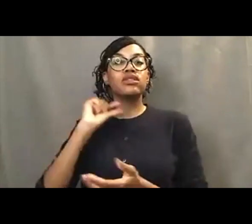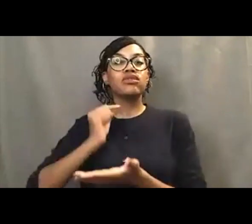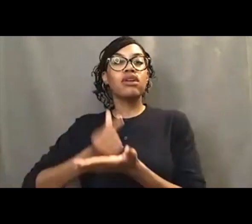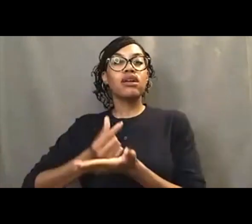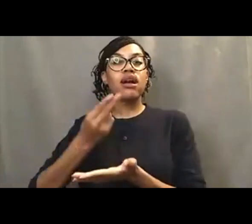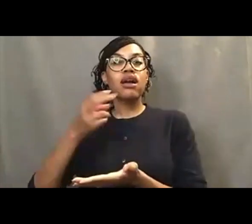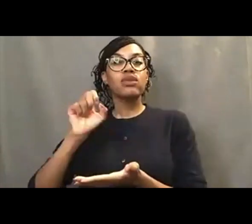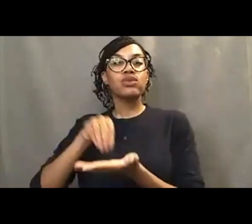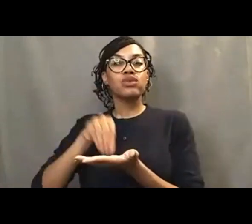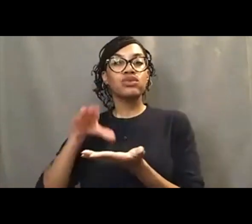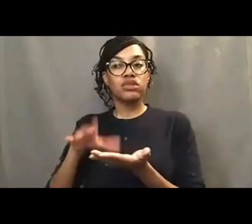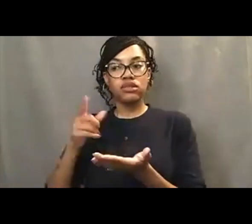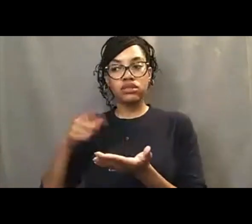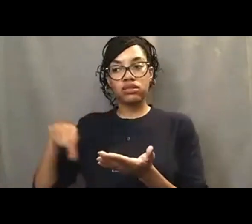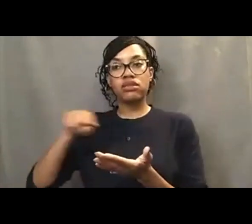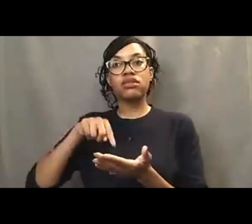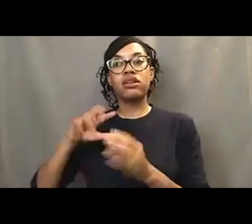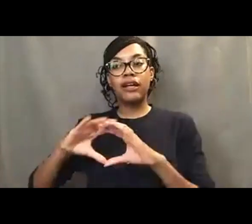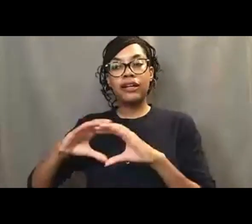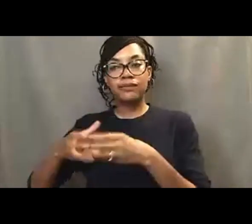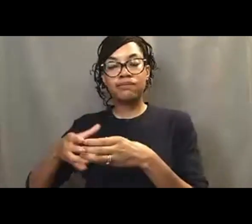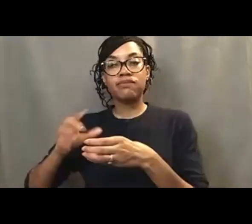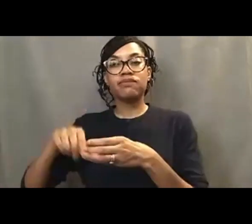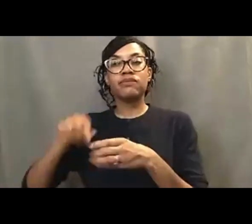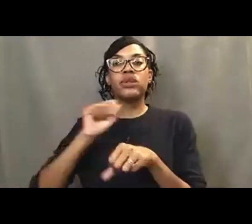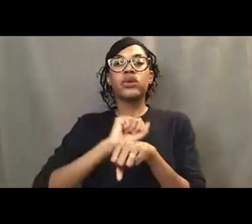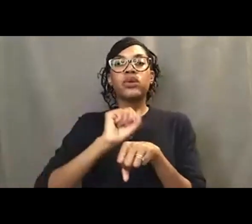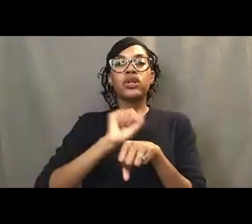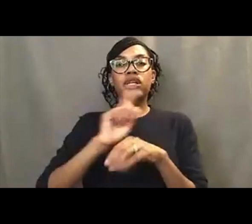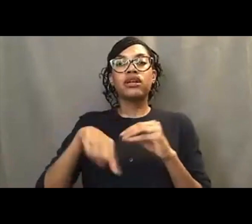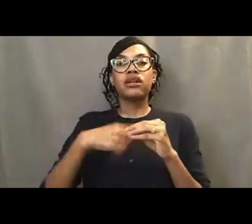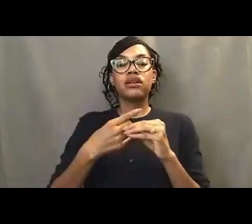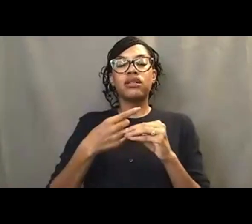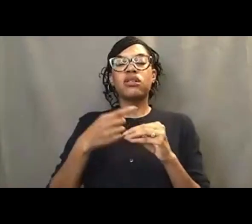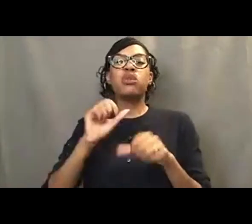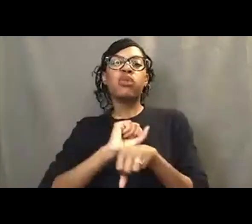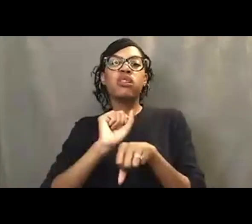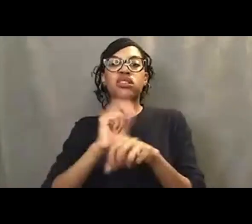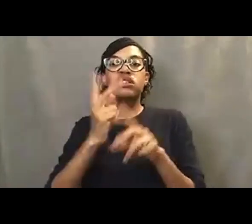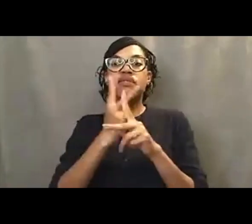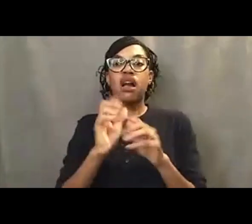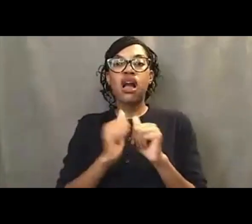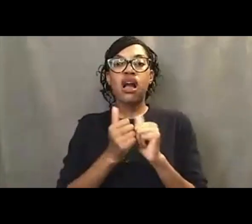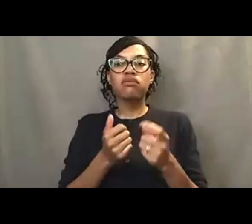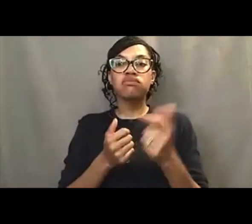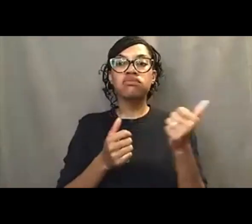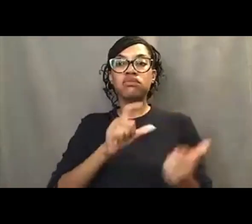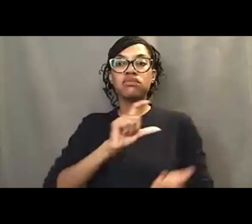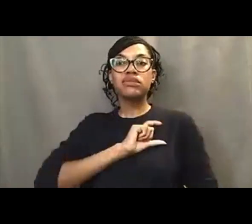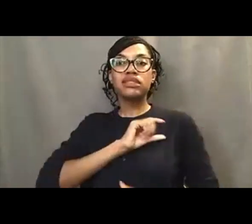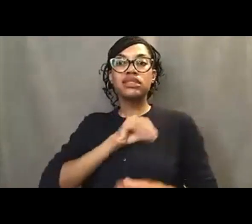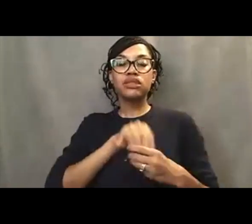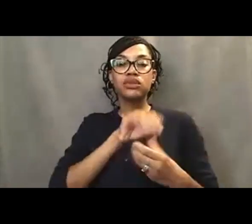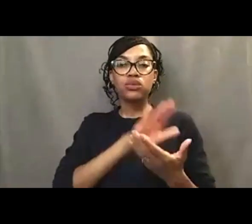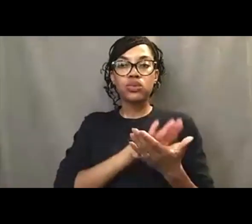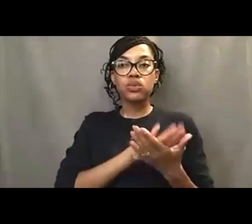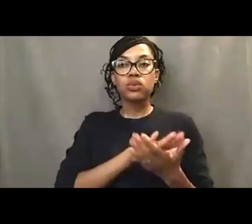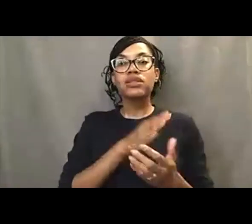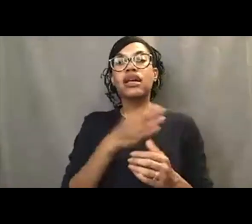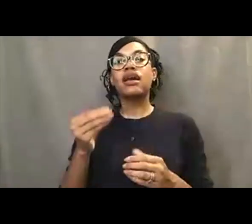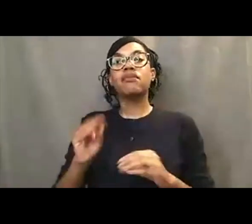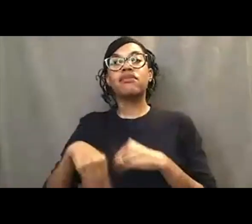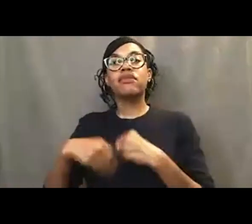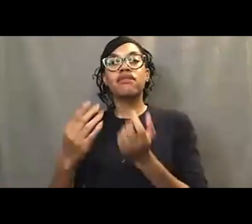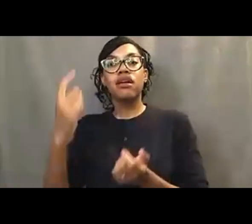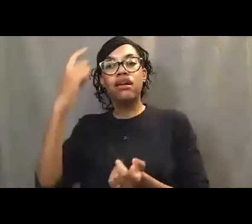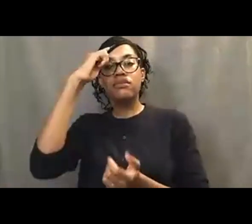in schools and social and emotional supports for students. And so we've joined with all of these groups, and we've worked